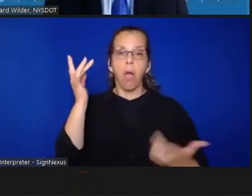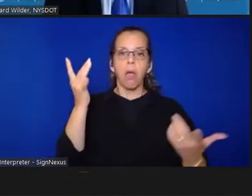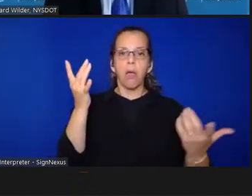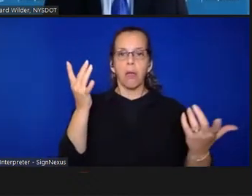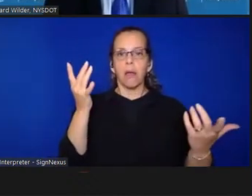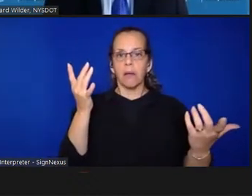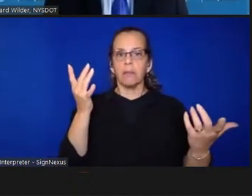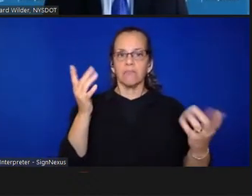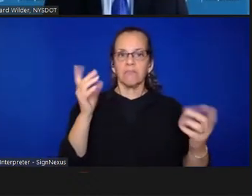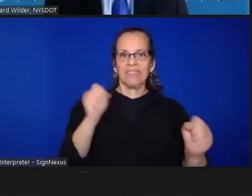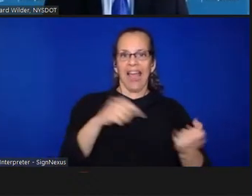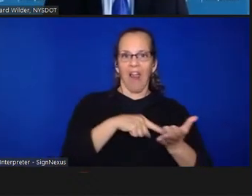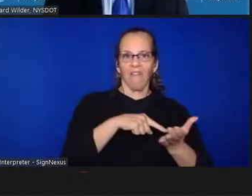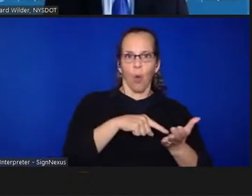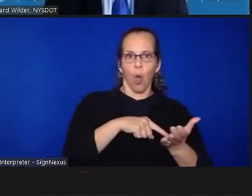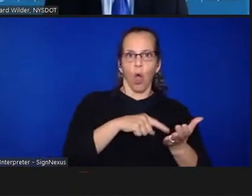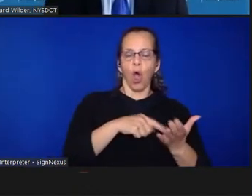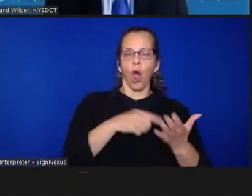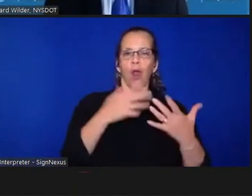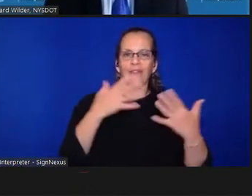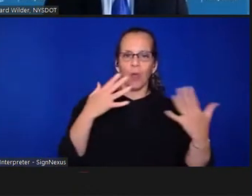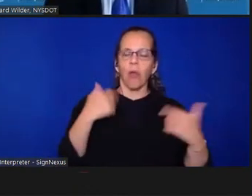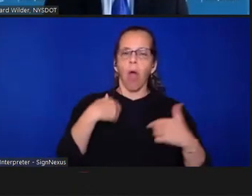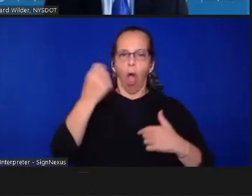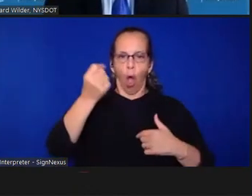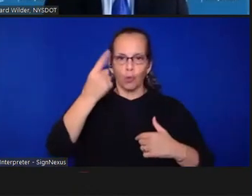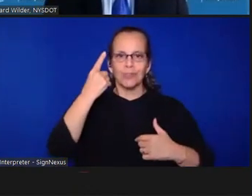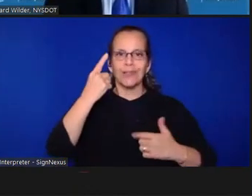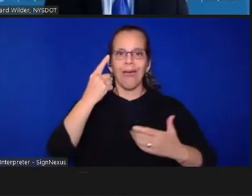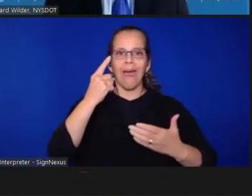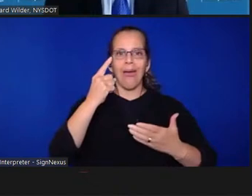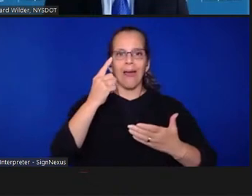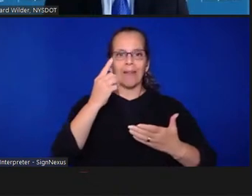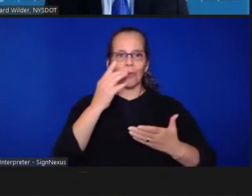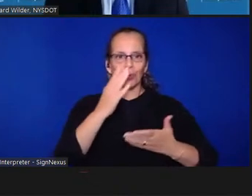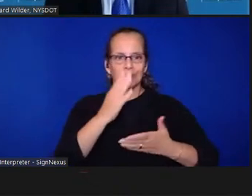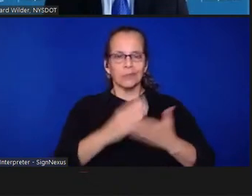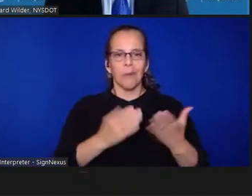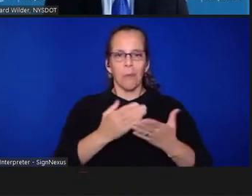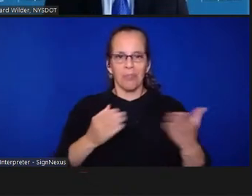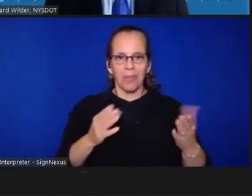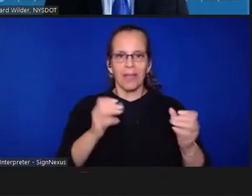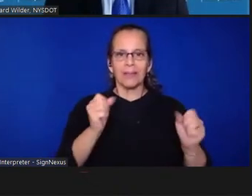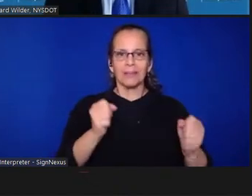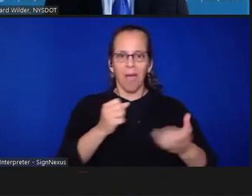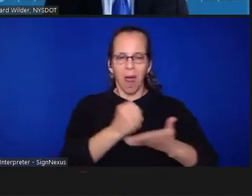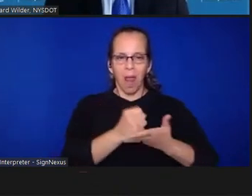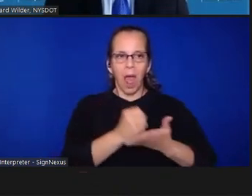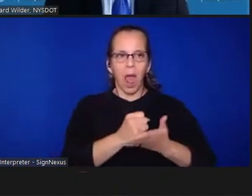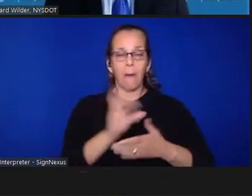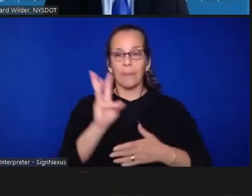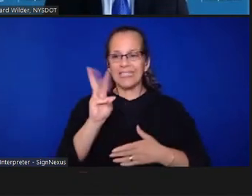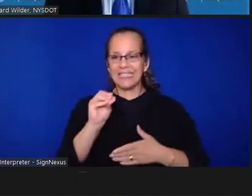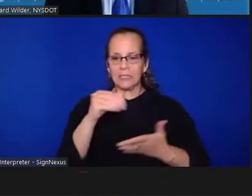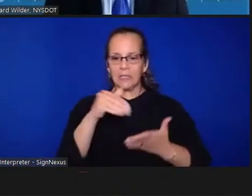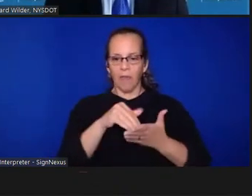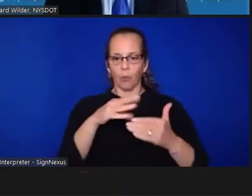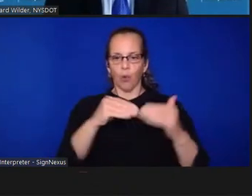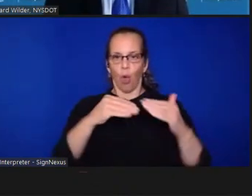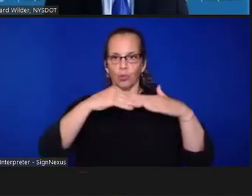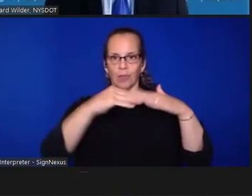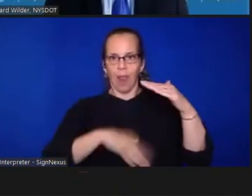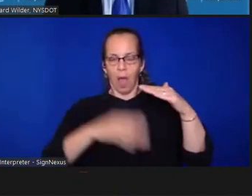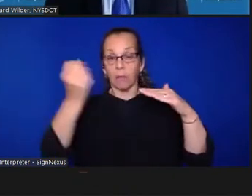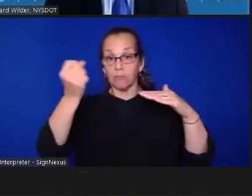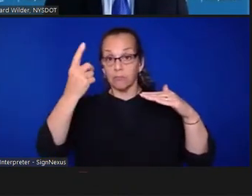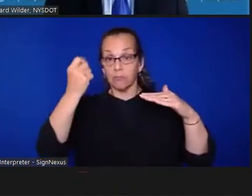idea I understand that there are some households that earn 60 000 and and individuals around sixty thousand but I suggest you do some research